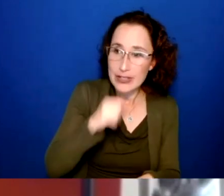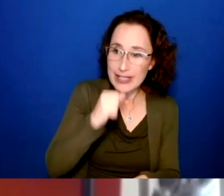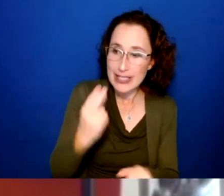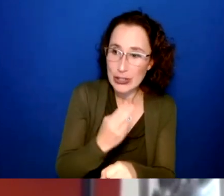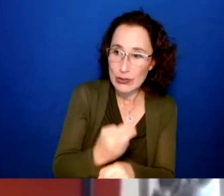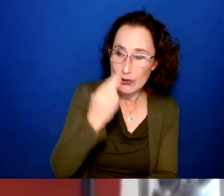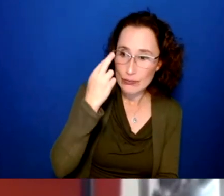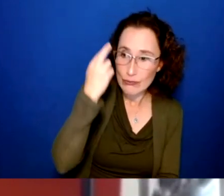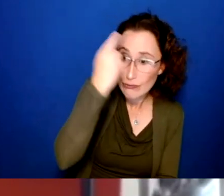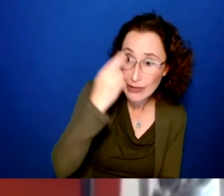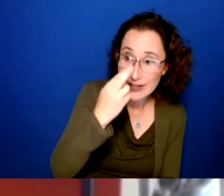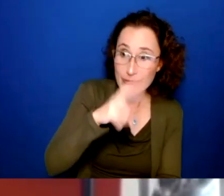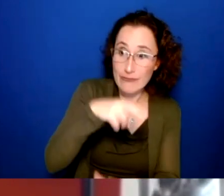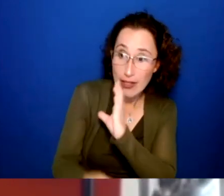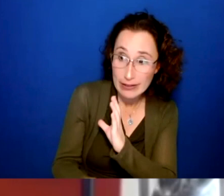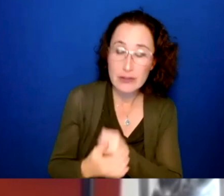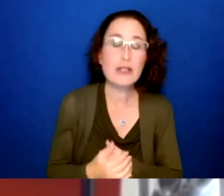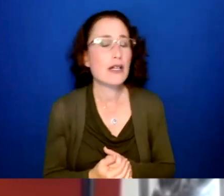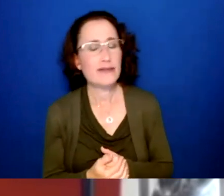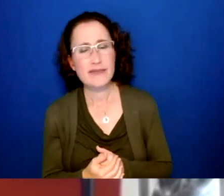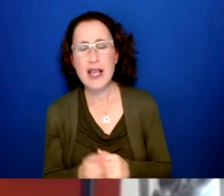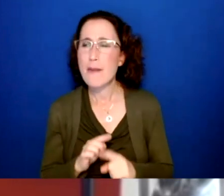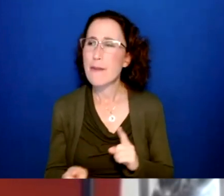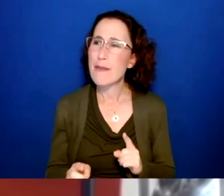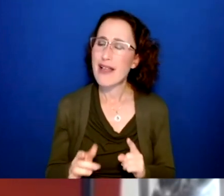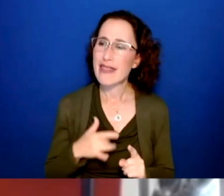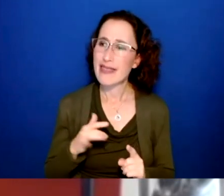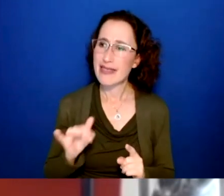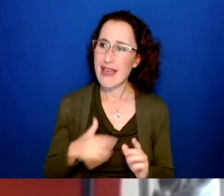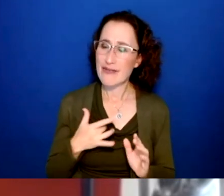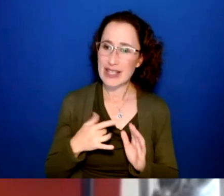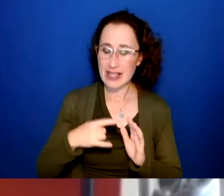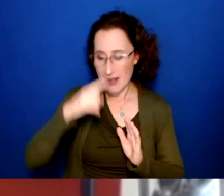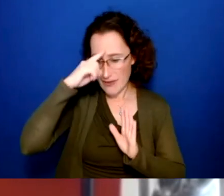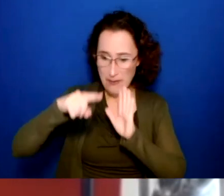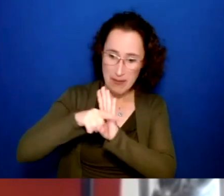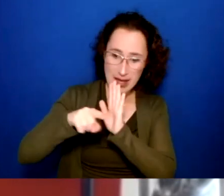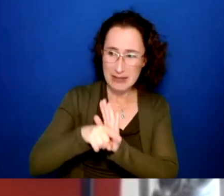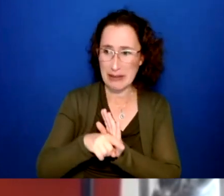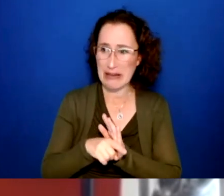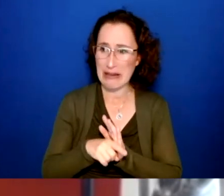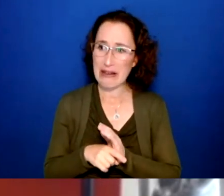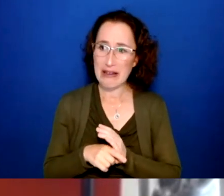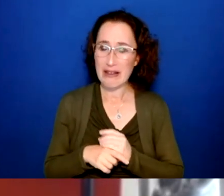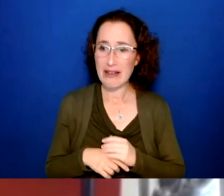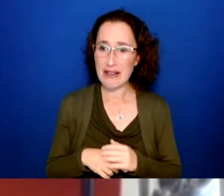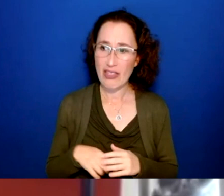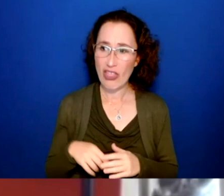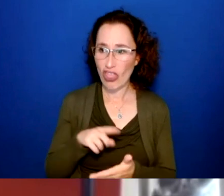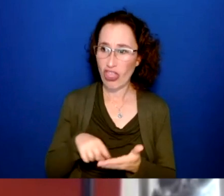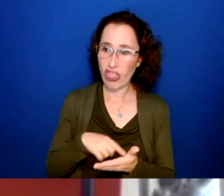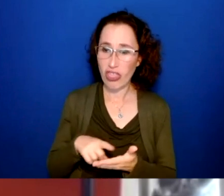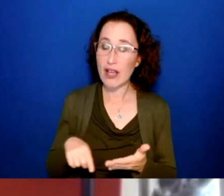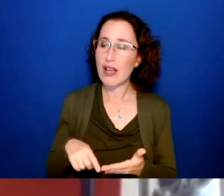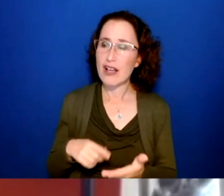made me feel to be so pessimistic and cynical. And I felt like I really wasn't an expert on this topic